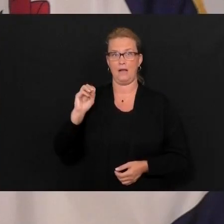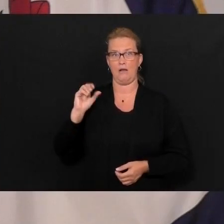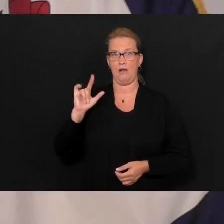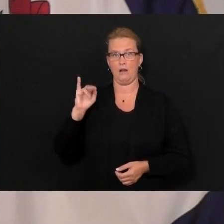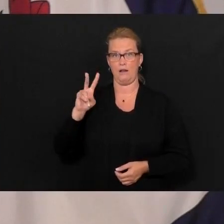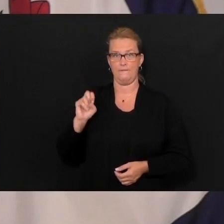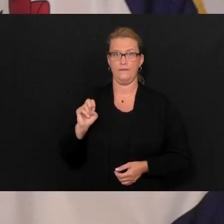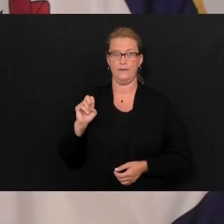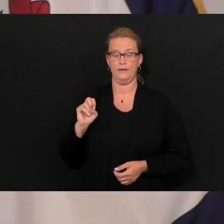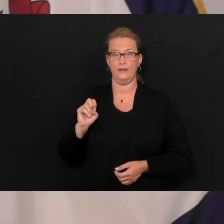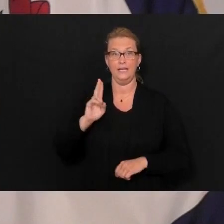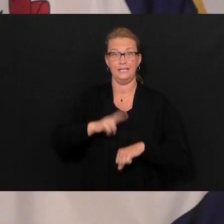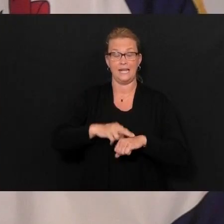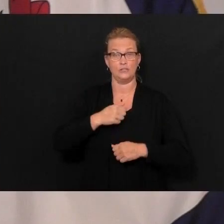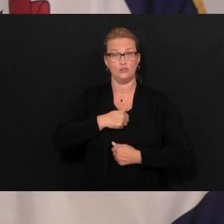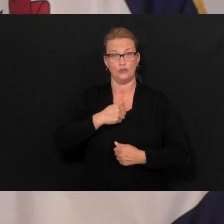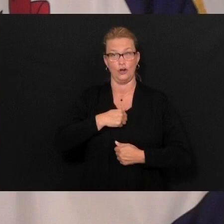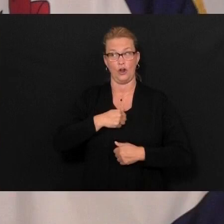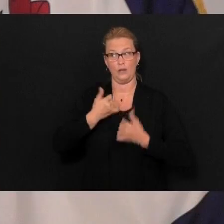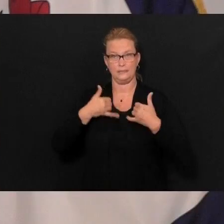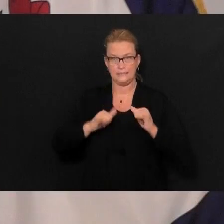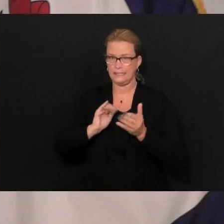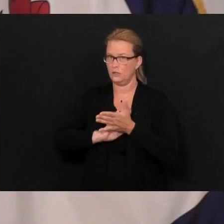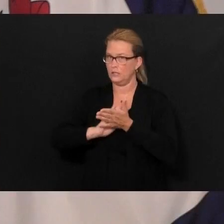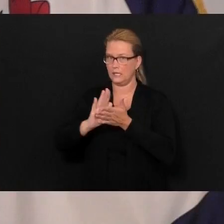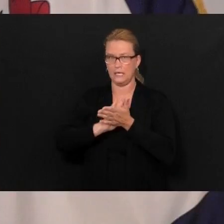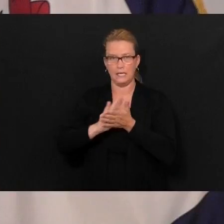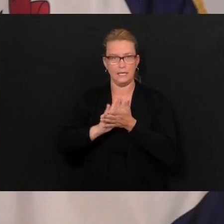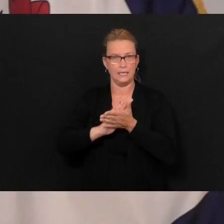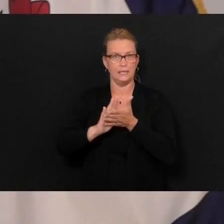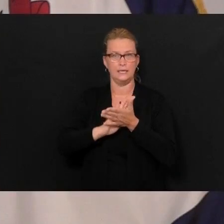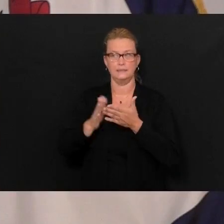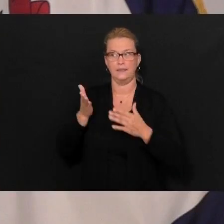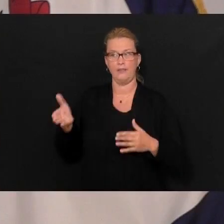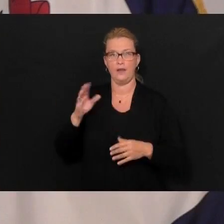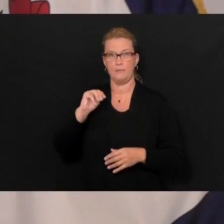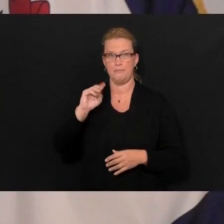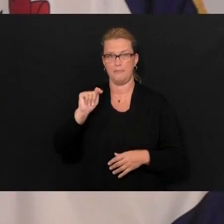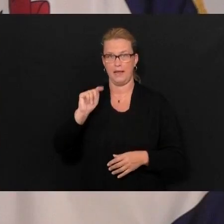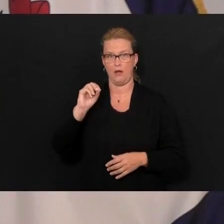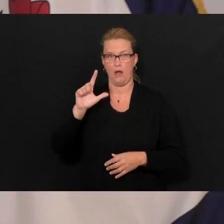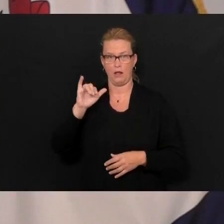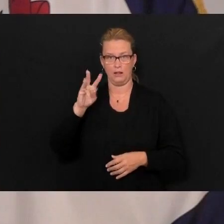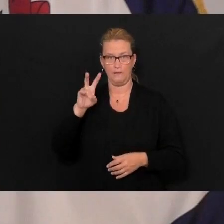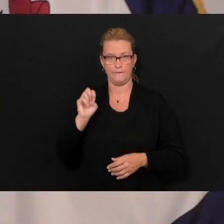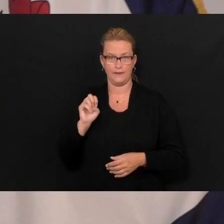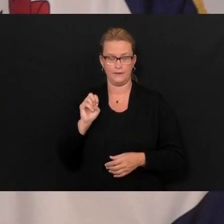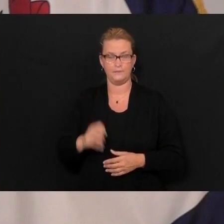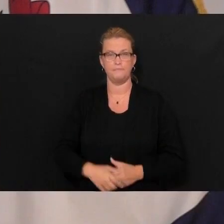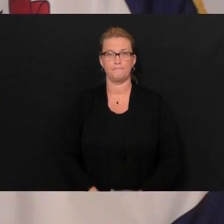The Guard continues to do additional sanitization work at Mount Olive.